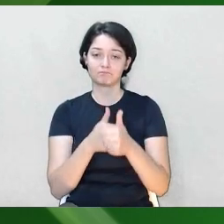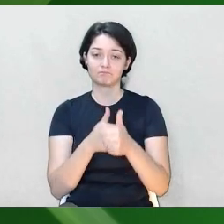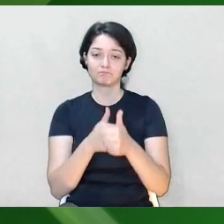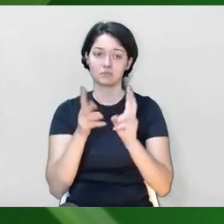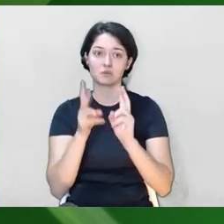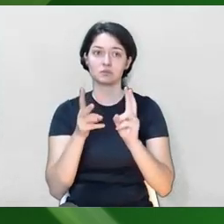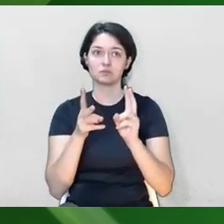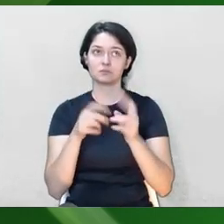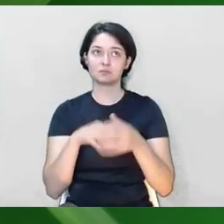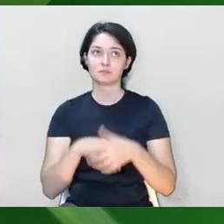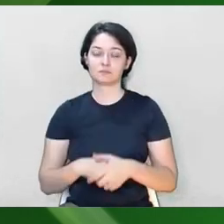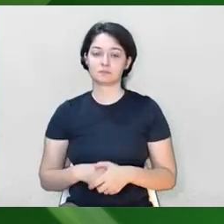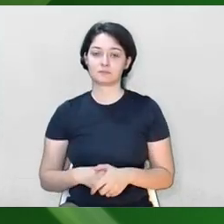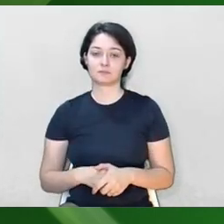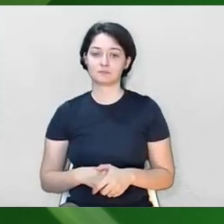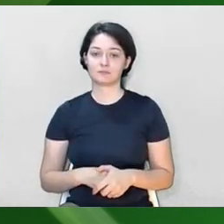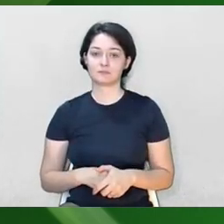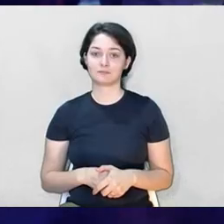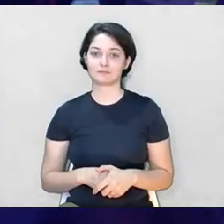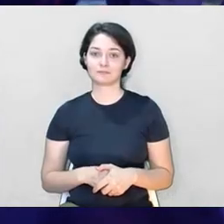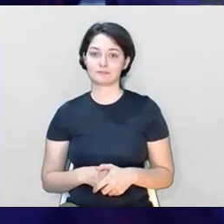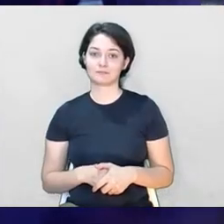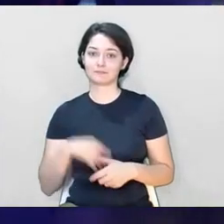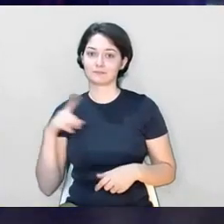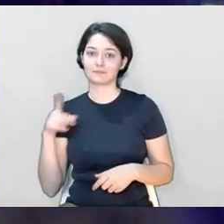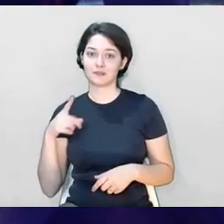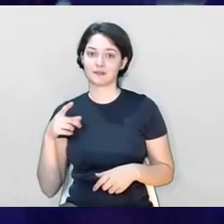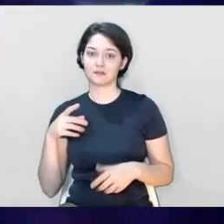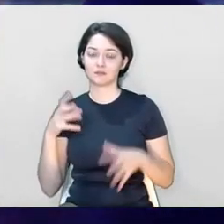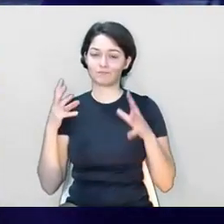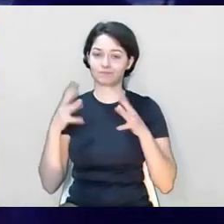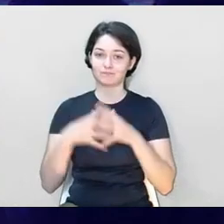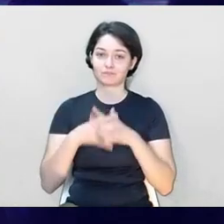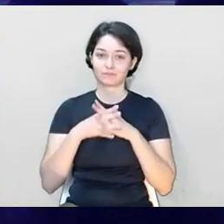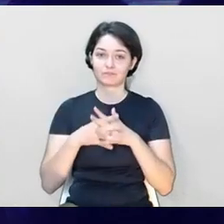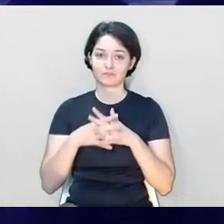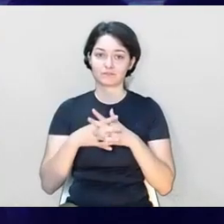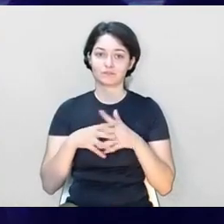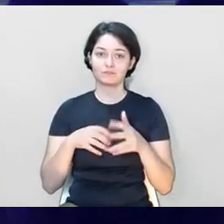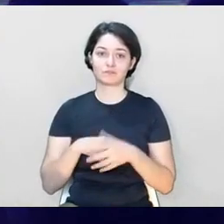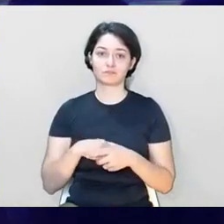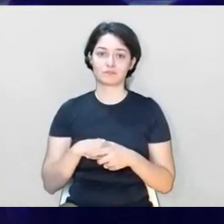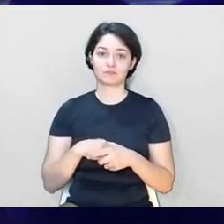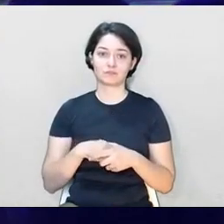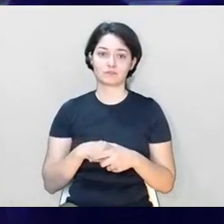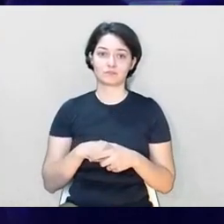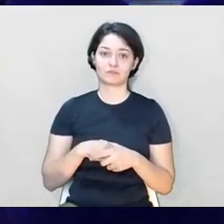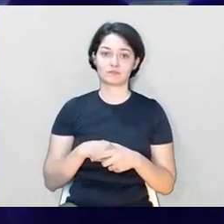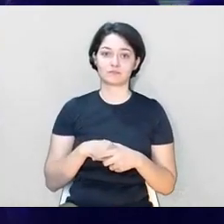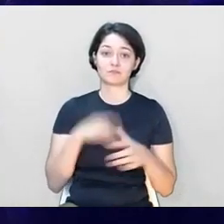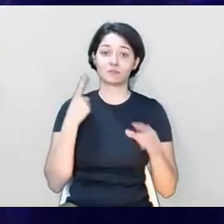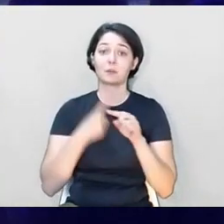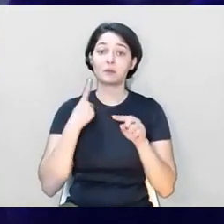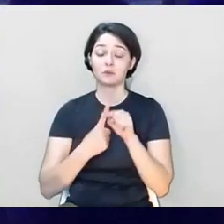colleague is going to continue. Thank you, Elio. So he was irritated, right? The customer was